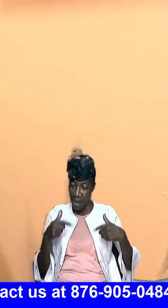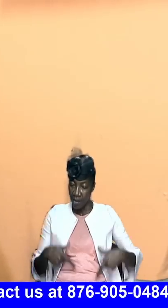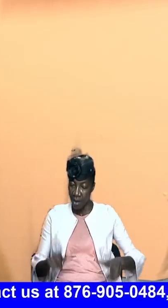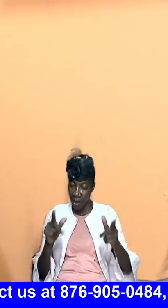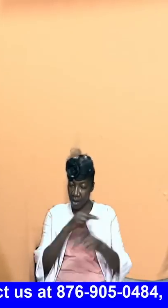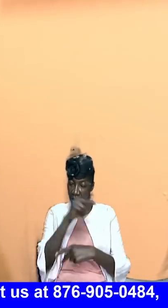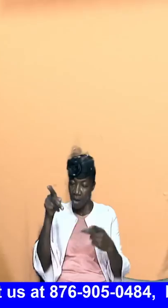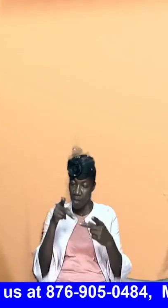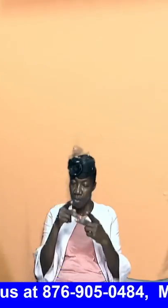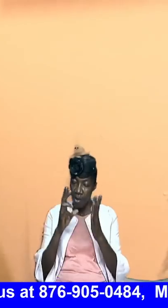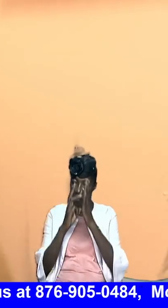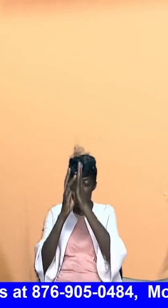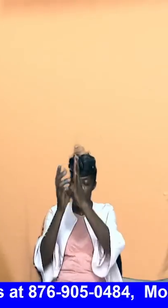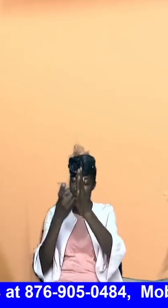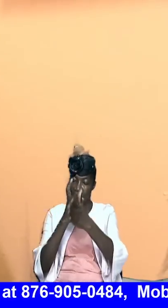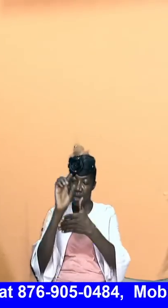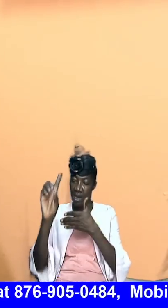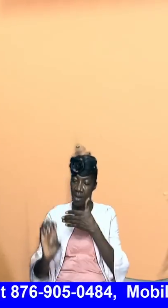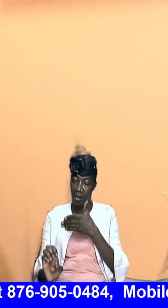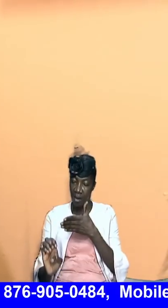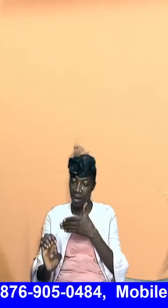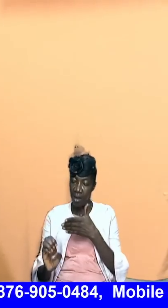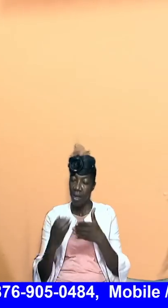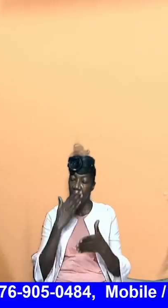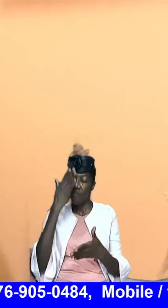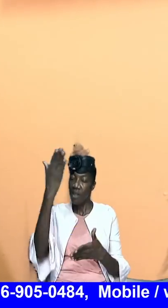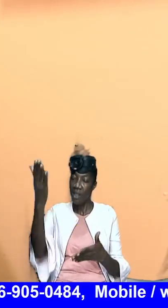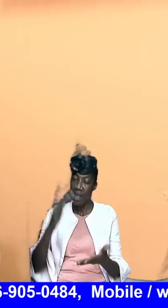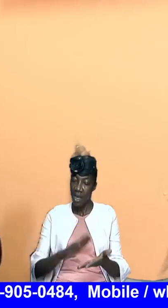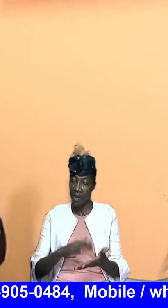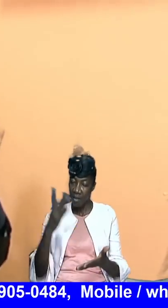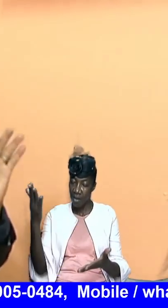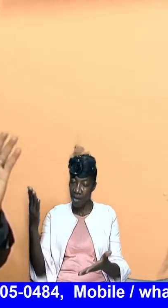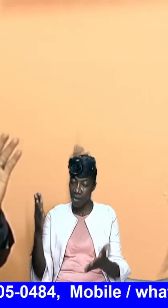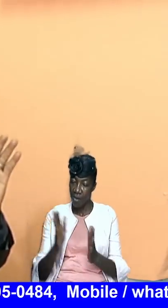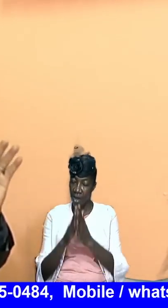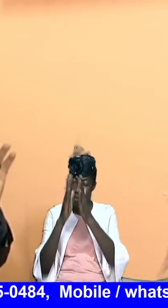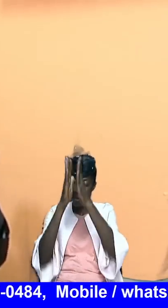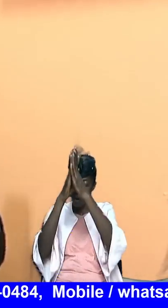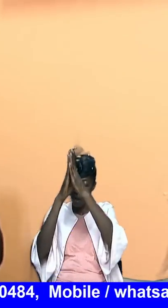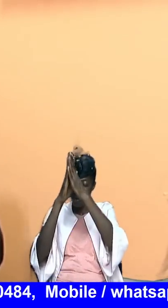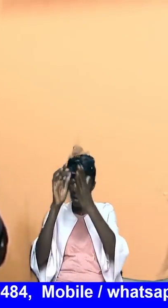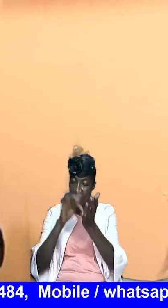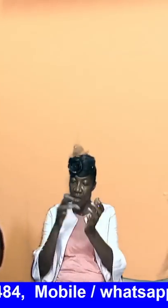your perfect will be done. We give you thanks, we give you glory, we give you praise.